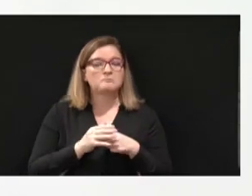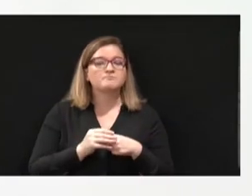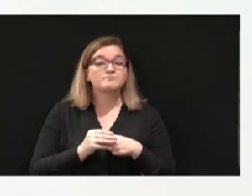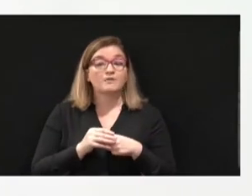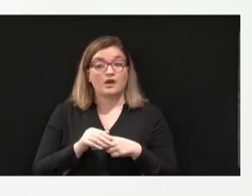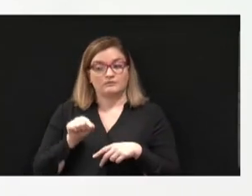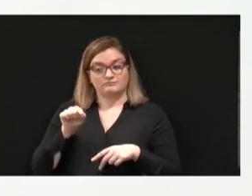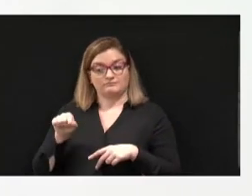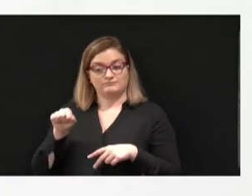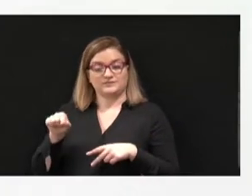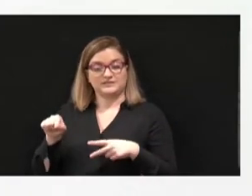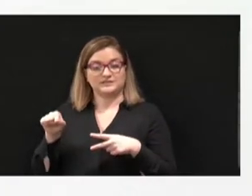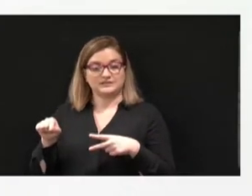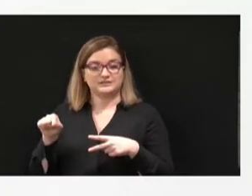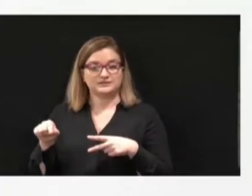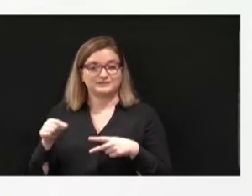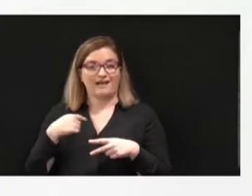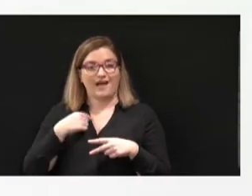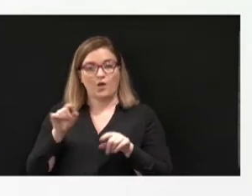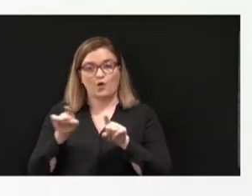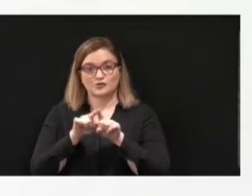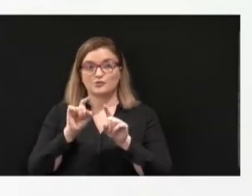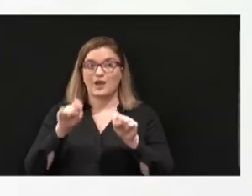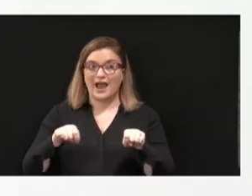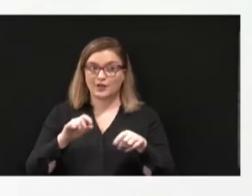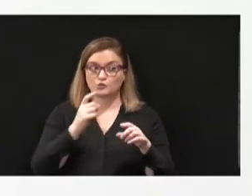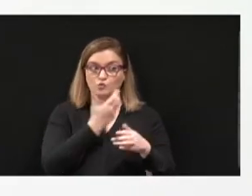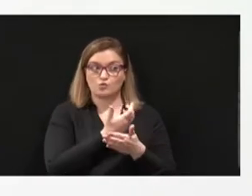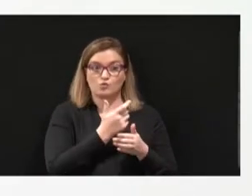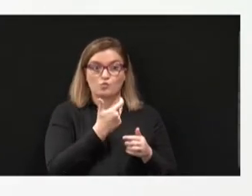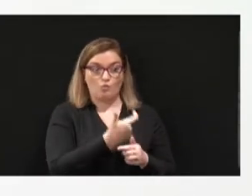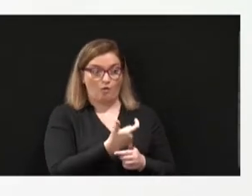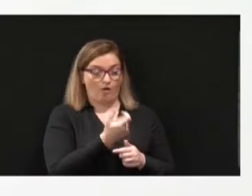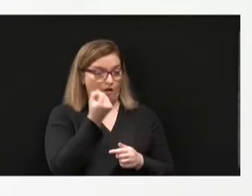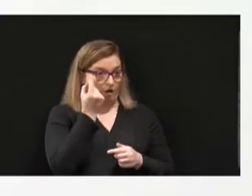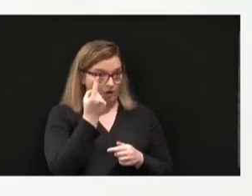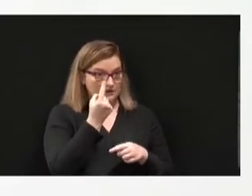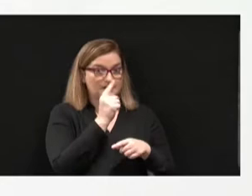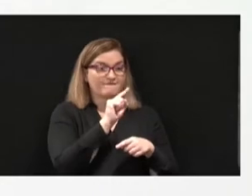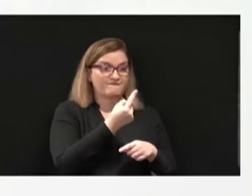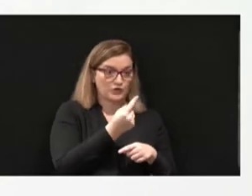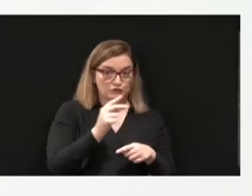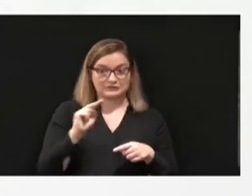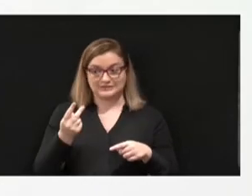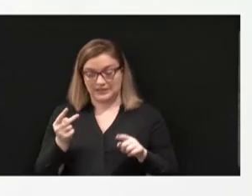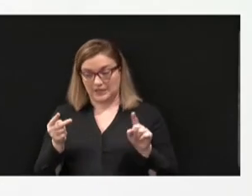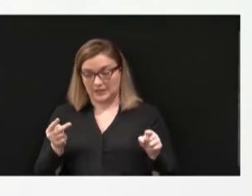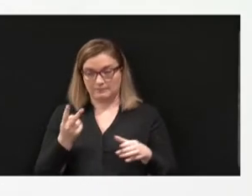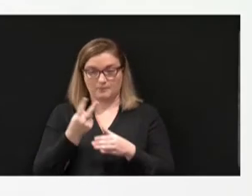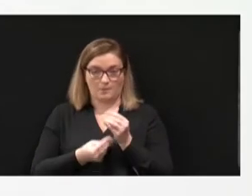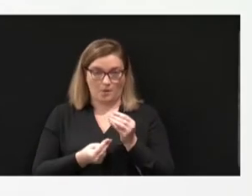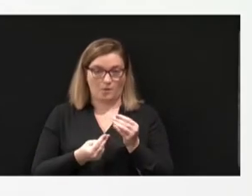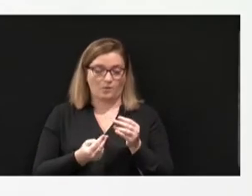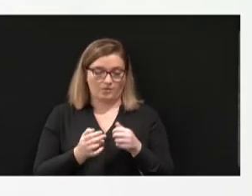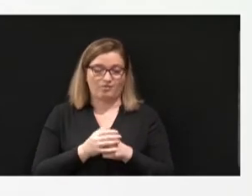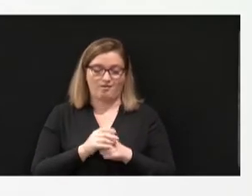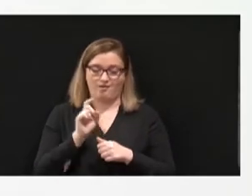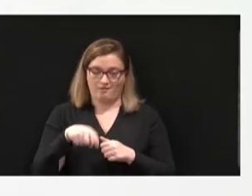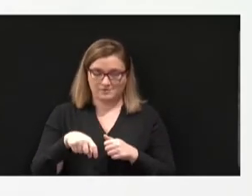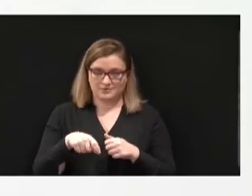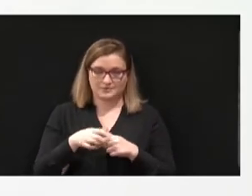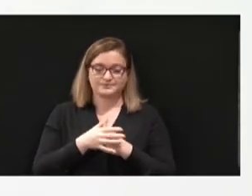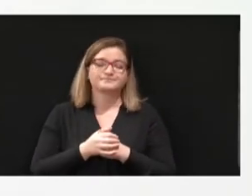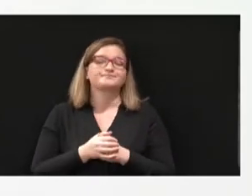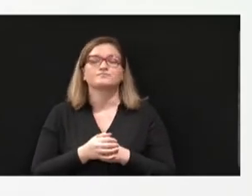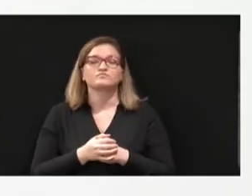2, I also had to watch Godfather 1 so that I knew what was going to, you know, the background info. So as